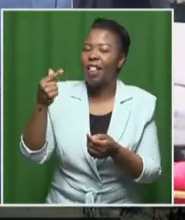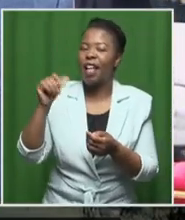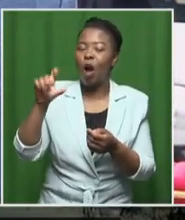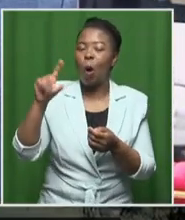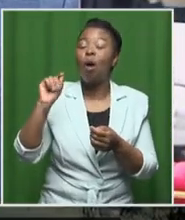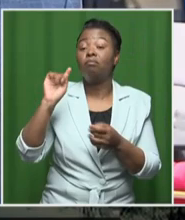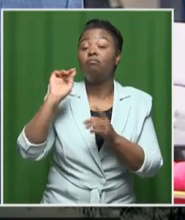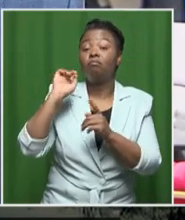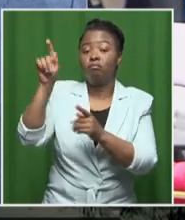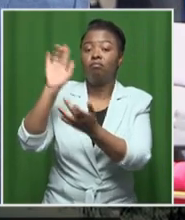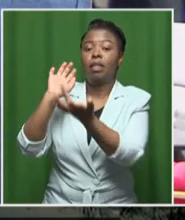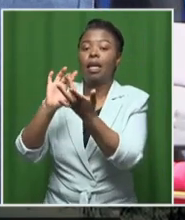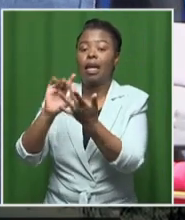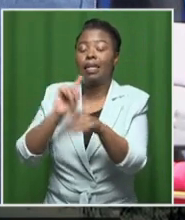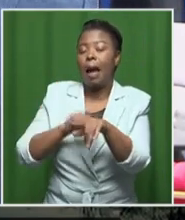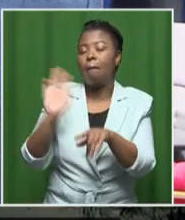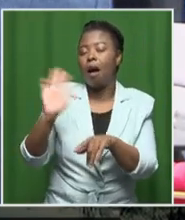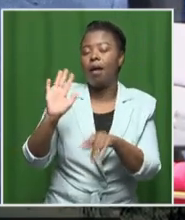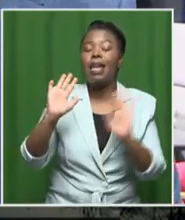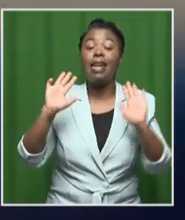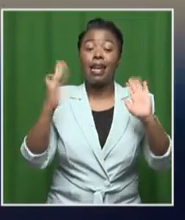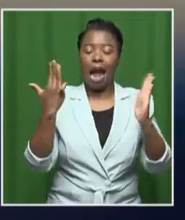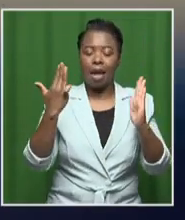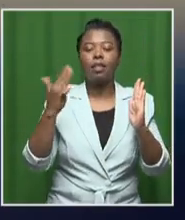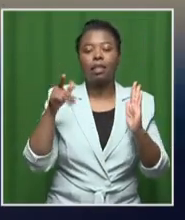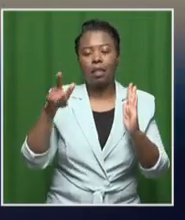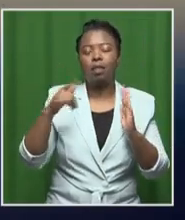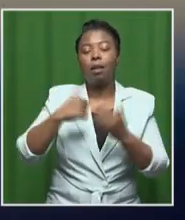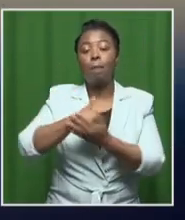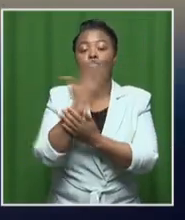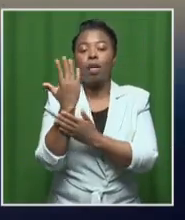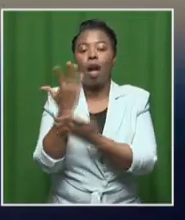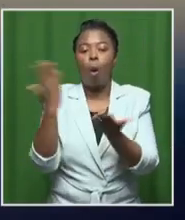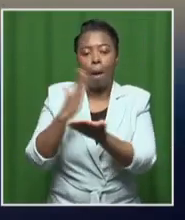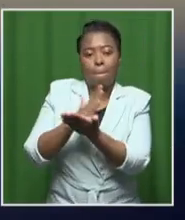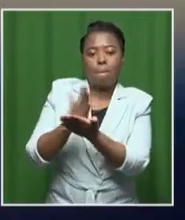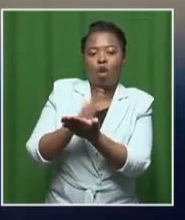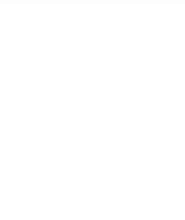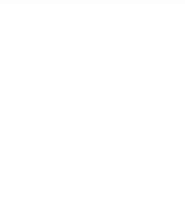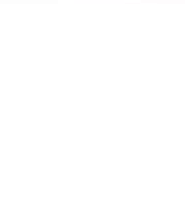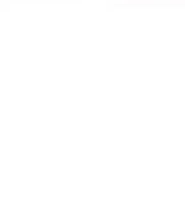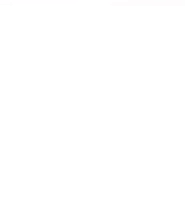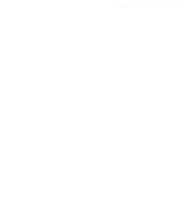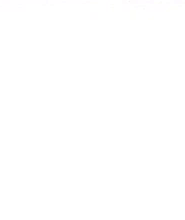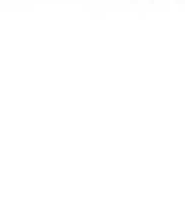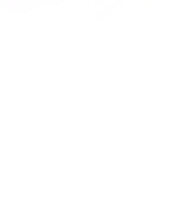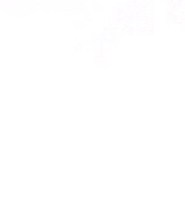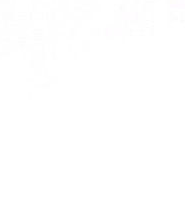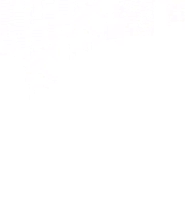at around 9 o'clock, covering the BRICS summit in Midrand in Gallagher Estate.